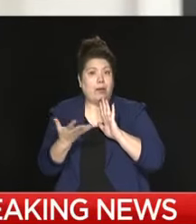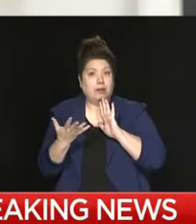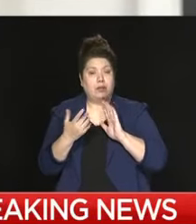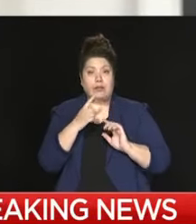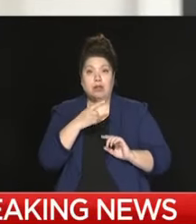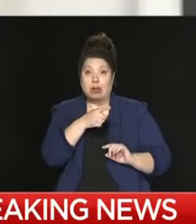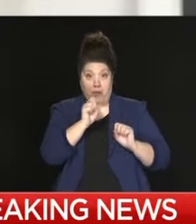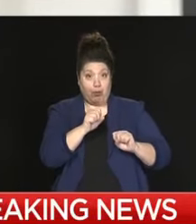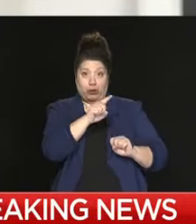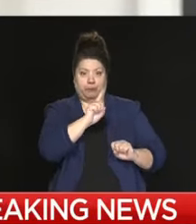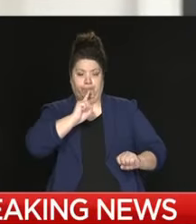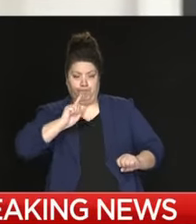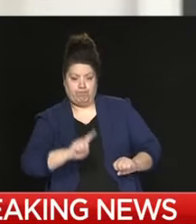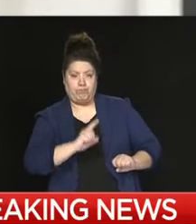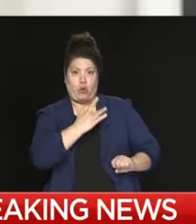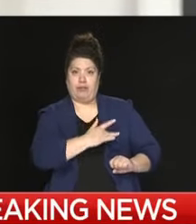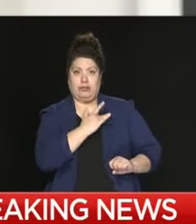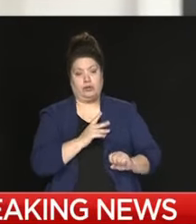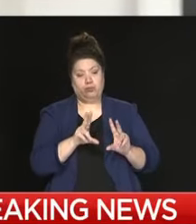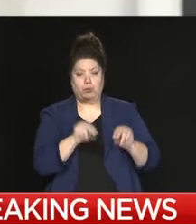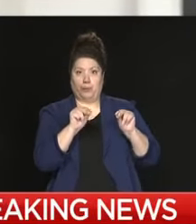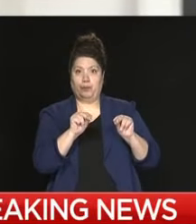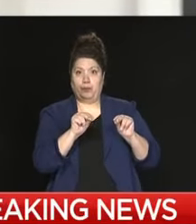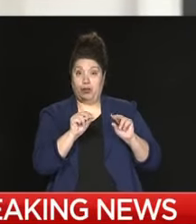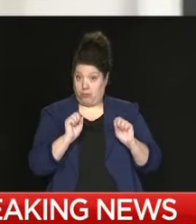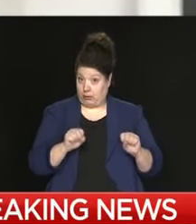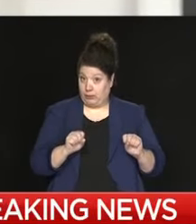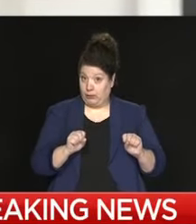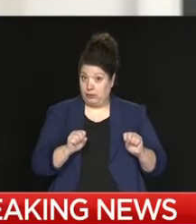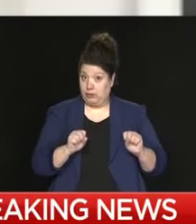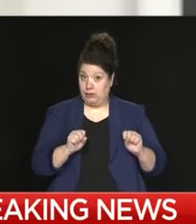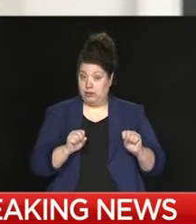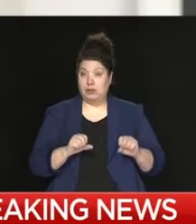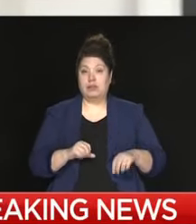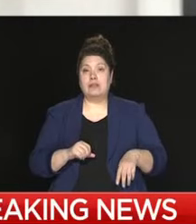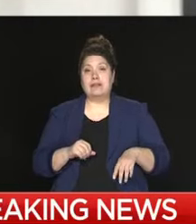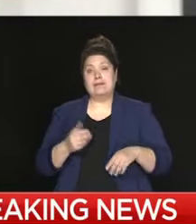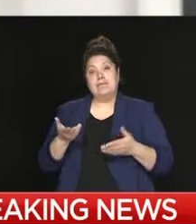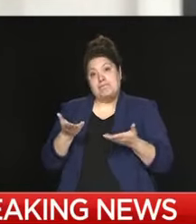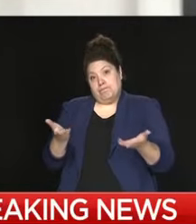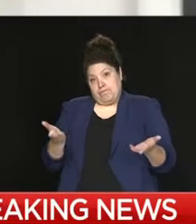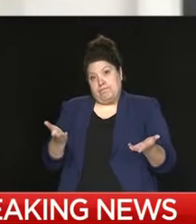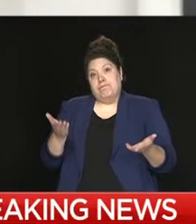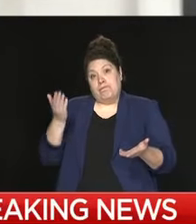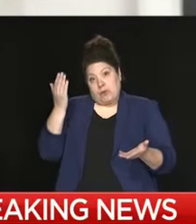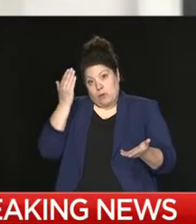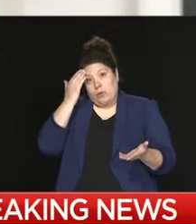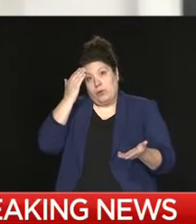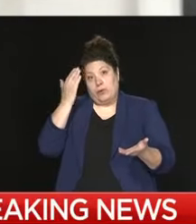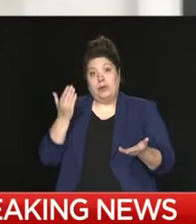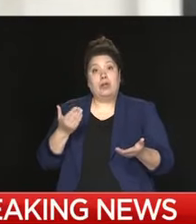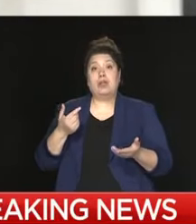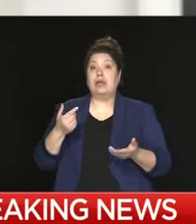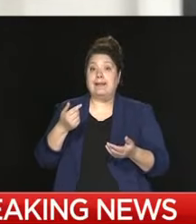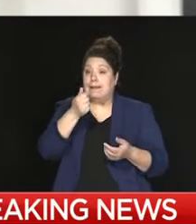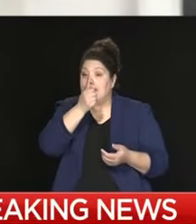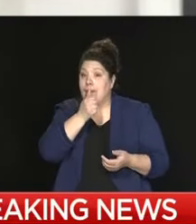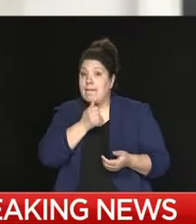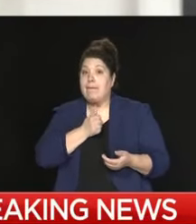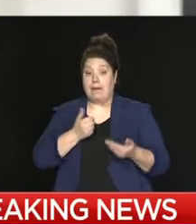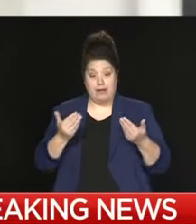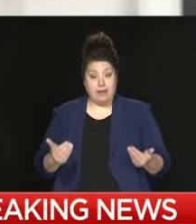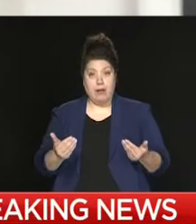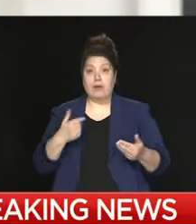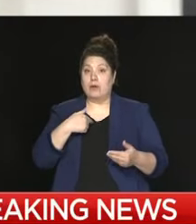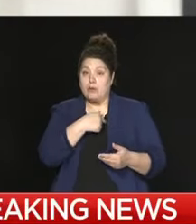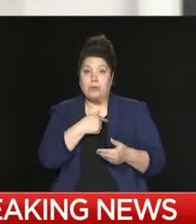to tell a province not to reopen something? I think we all understand that the gains that we have made in controlling the